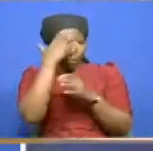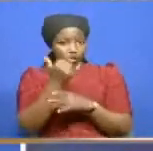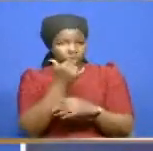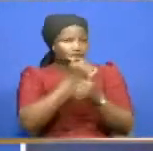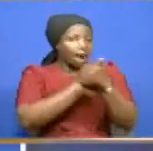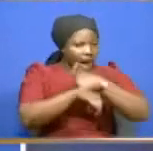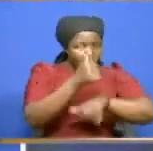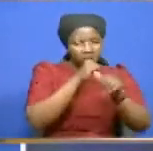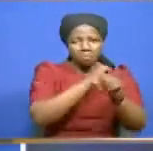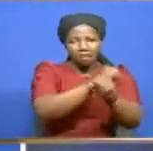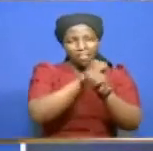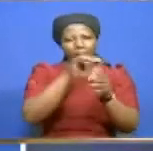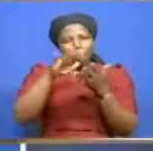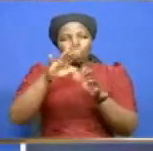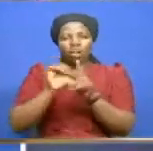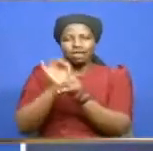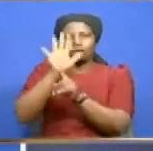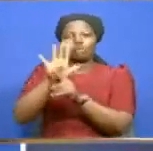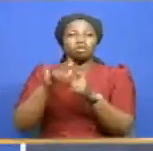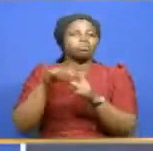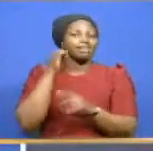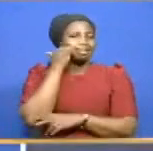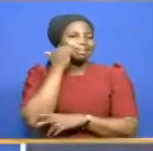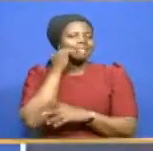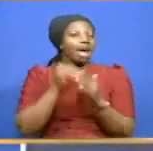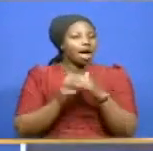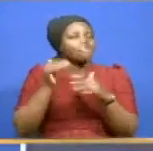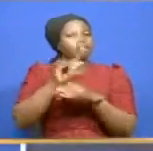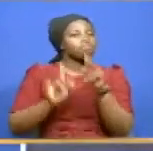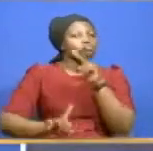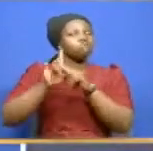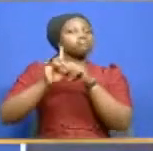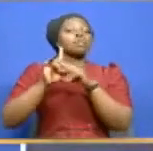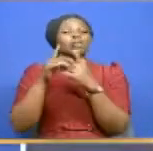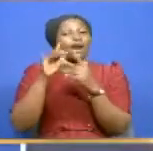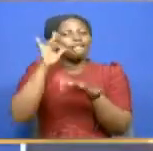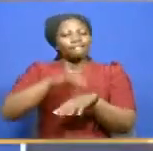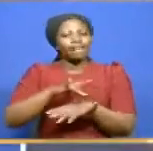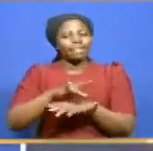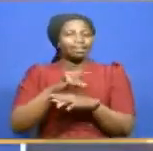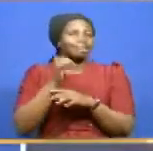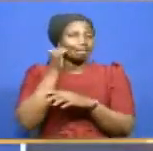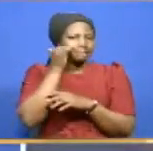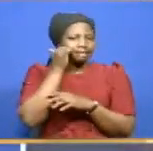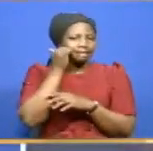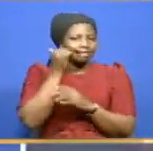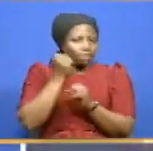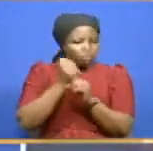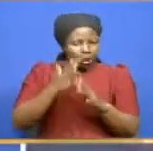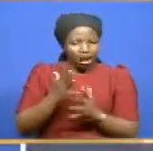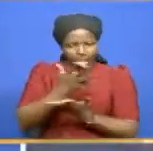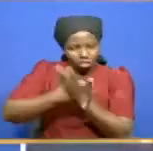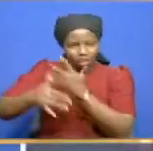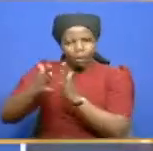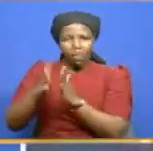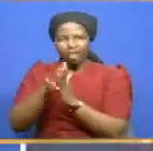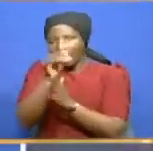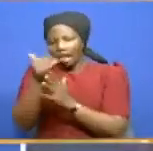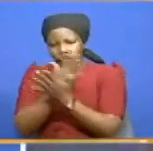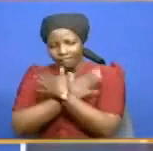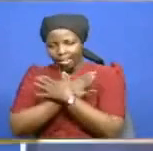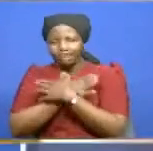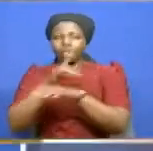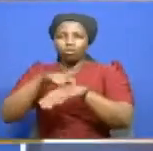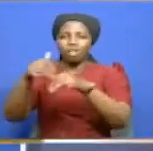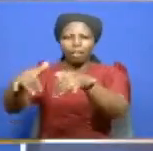to prevent further exposure to the disease after it emerged that the affected employee mingled with colleagues during the burial of a staff member